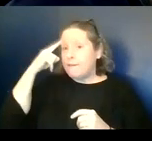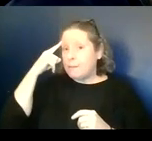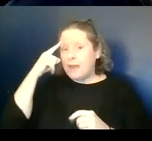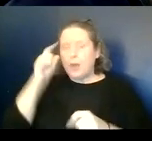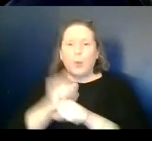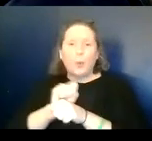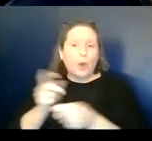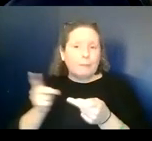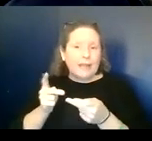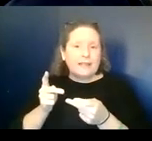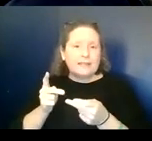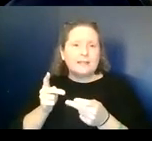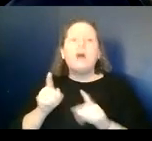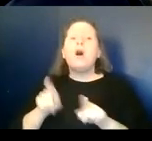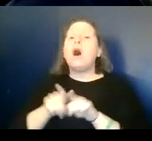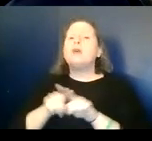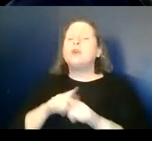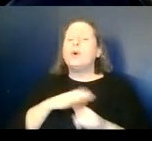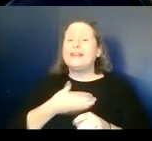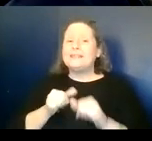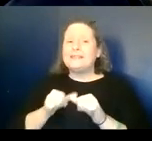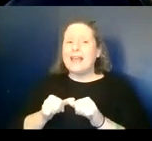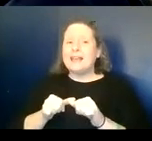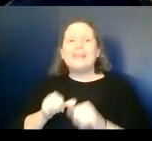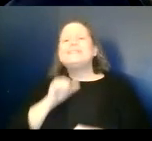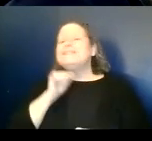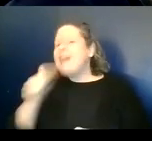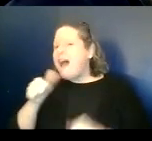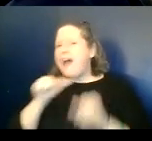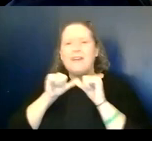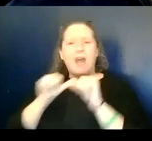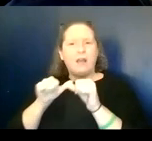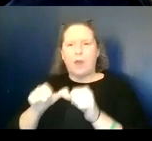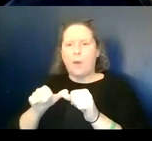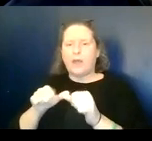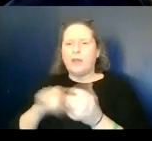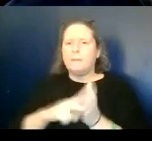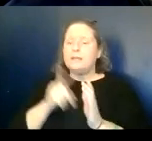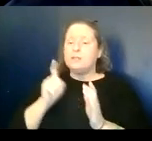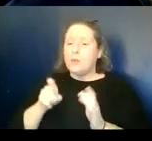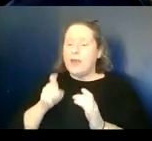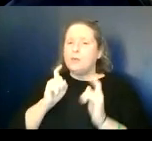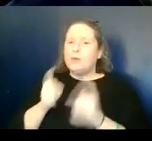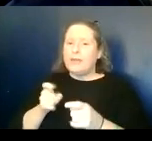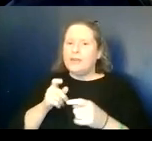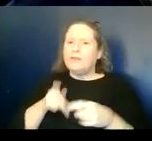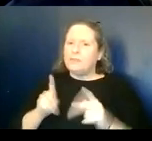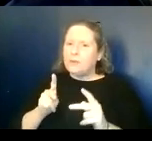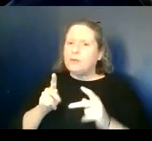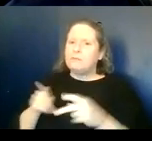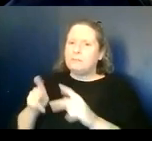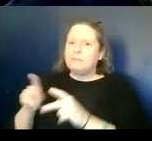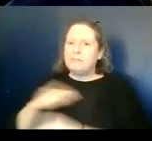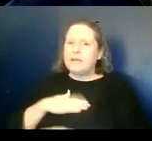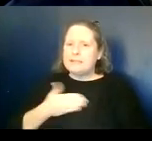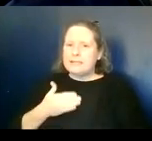time. It must be obtained at every step of intimacy. So, for example, if you agree